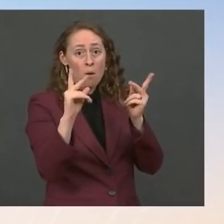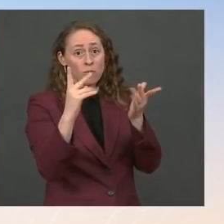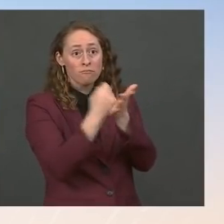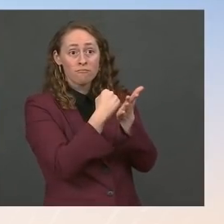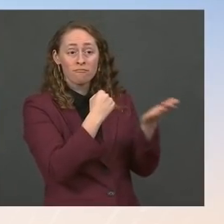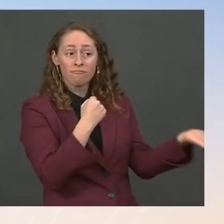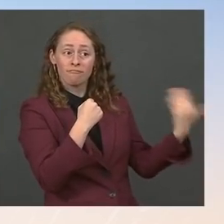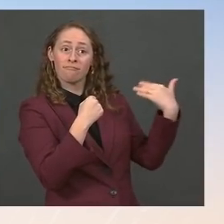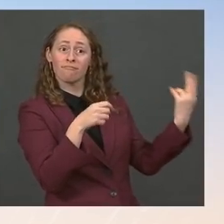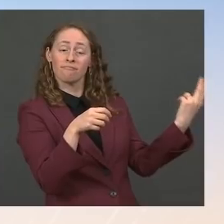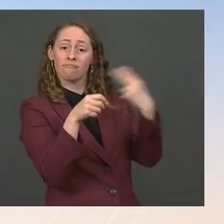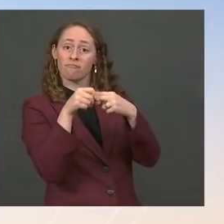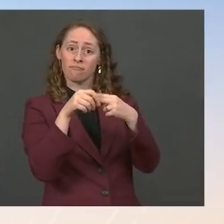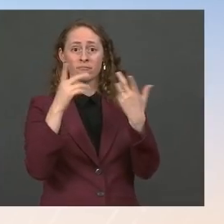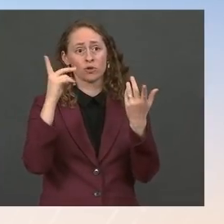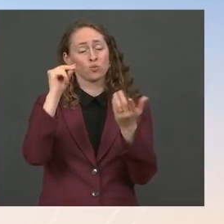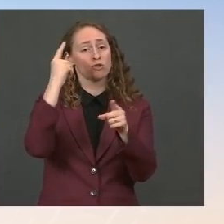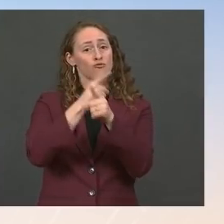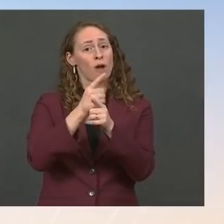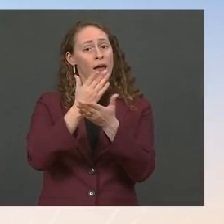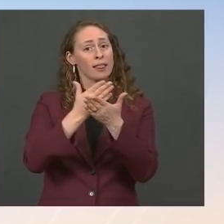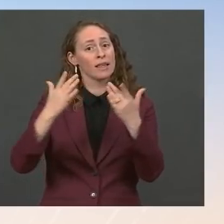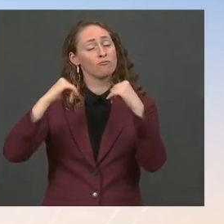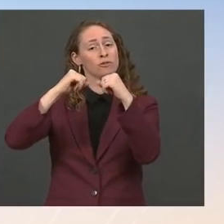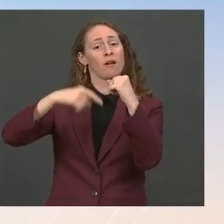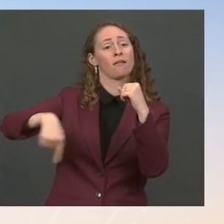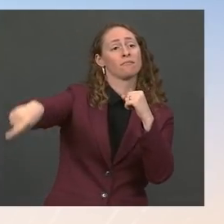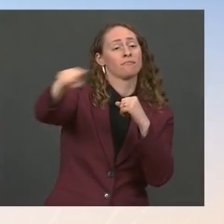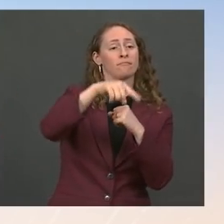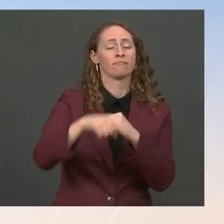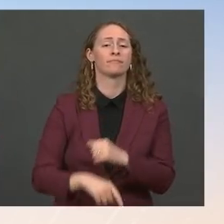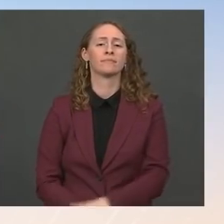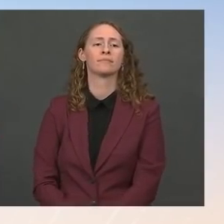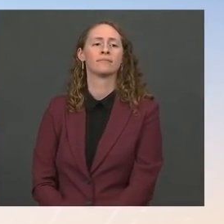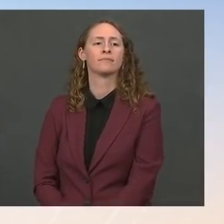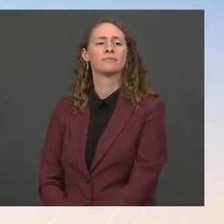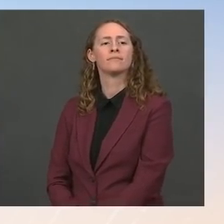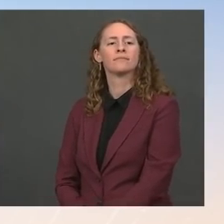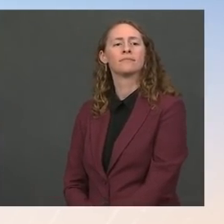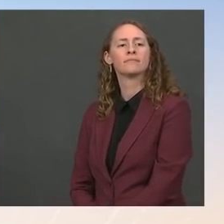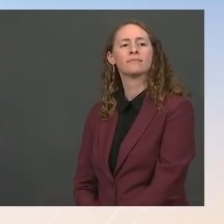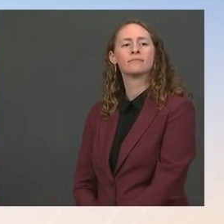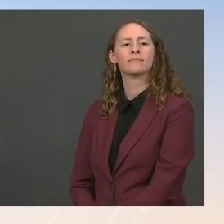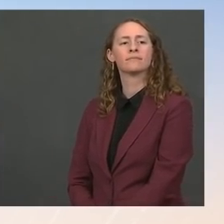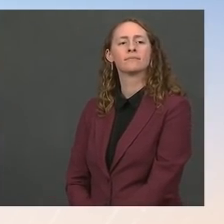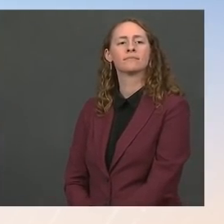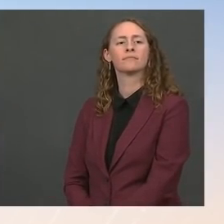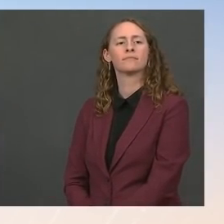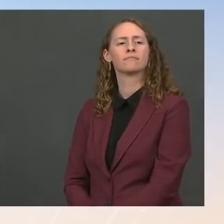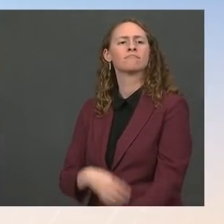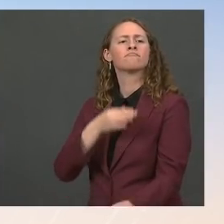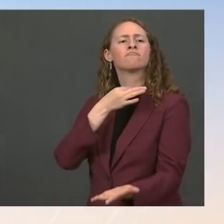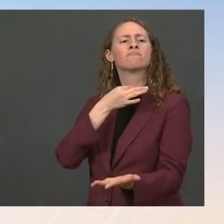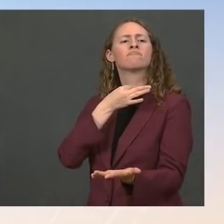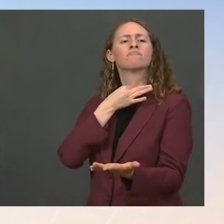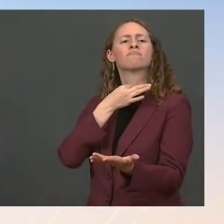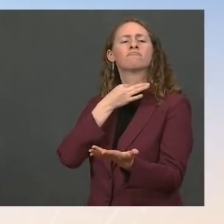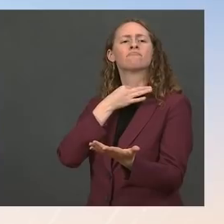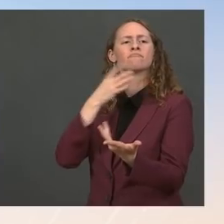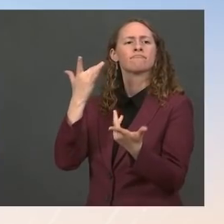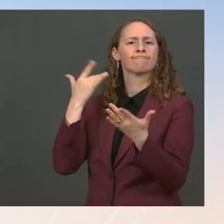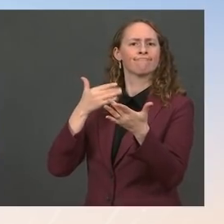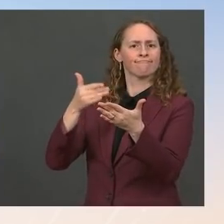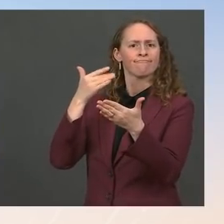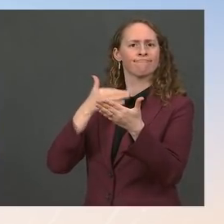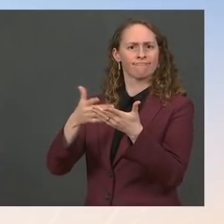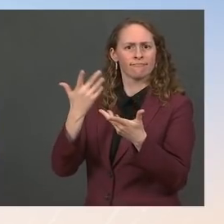vote. But So just a question on the timing on the supply chain issue. Yeah. Actions